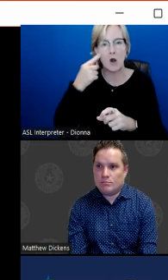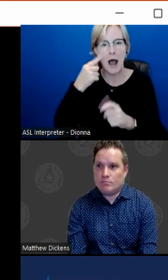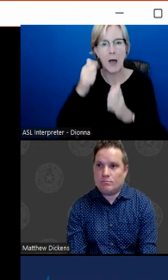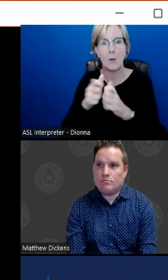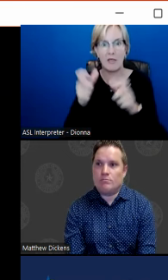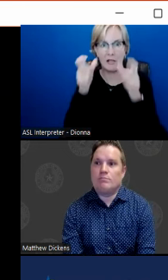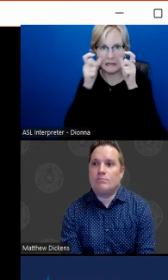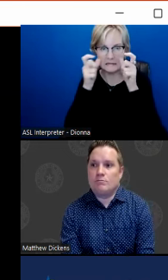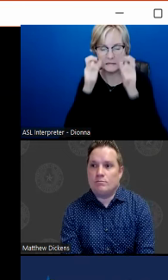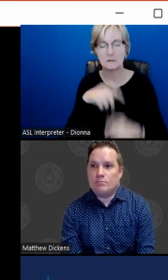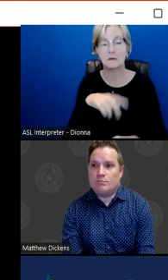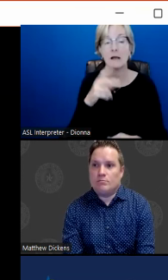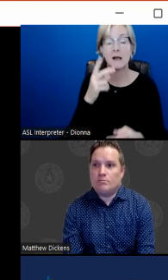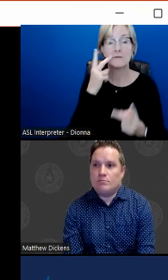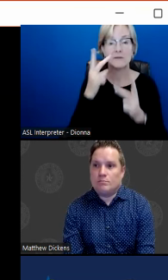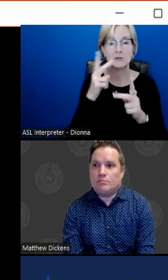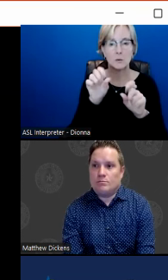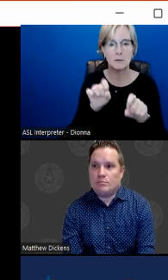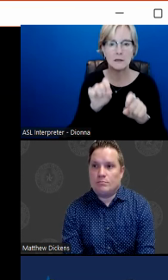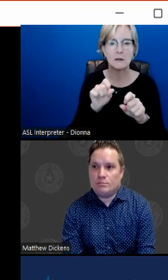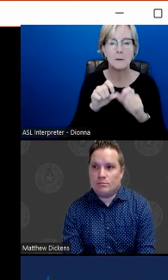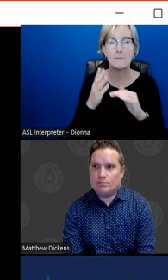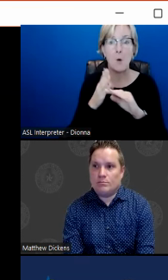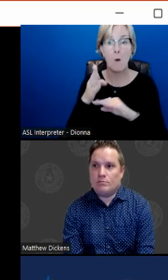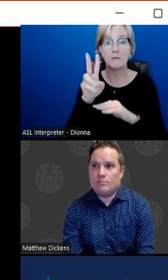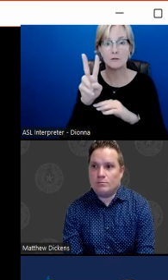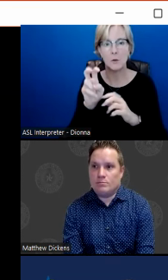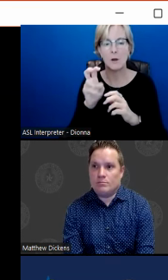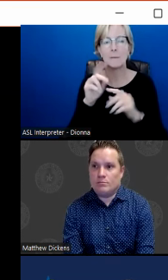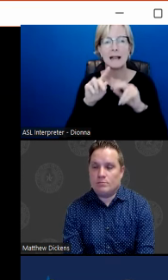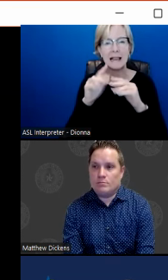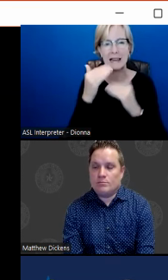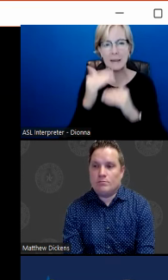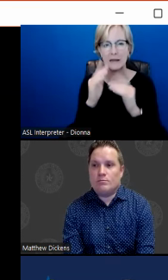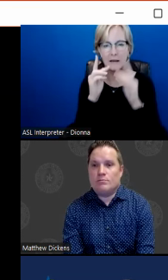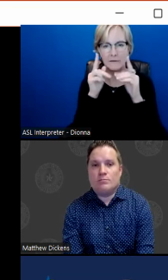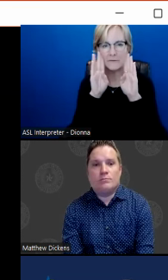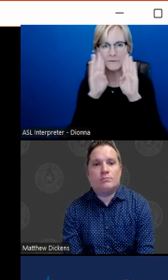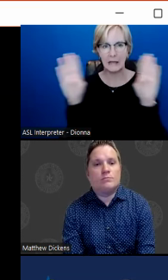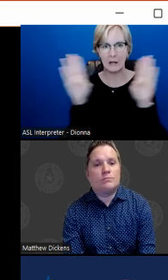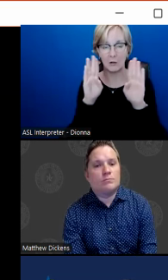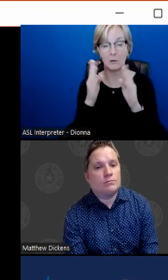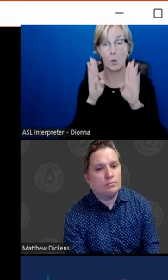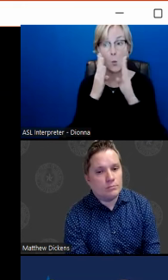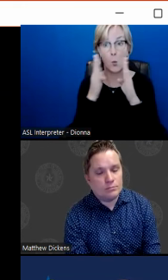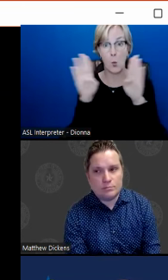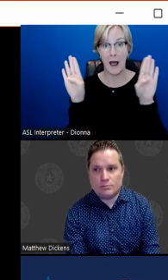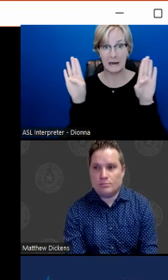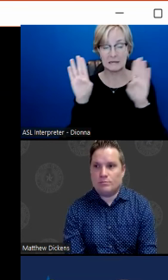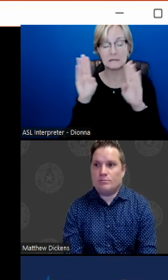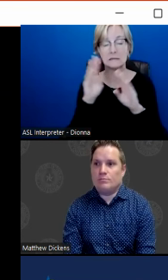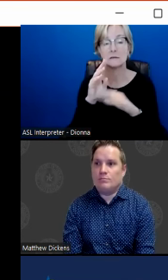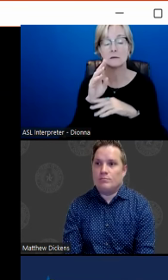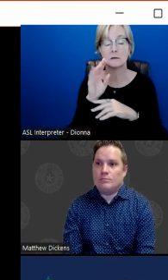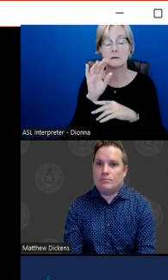lenses, visual acuity of more than 20/200, but with limited field of vision in which the widest diameter of the visual